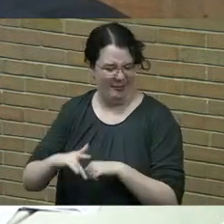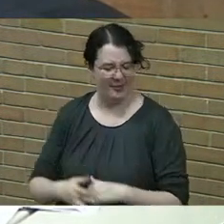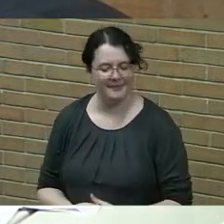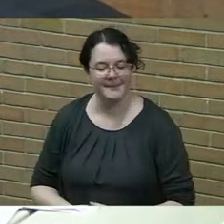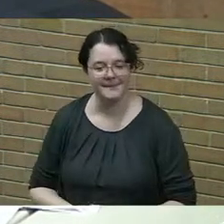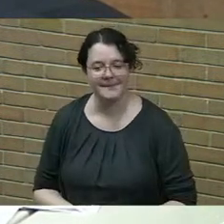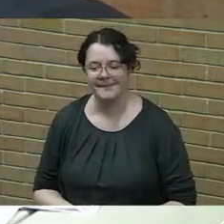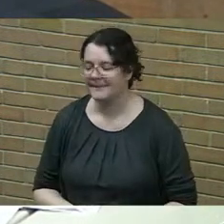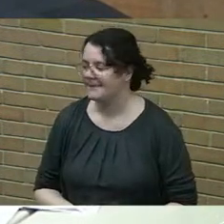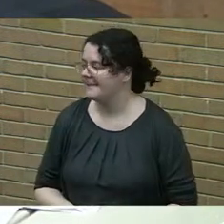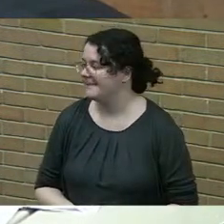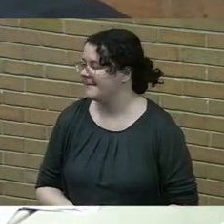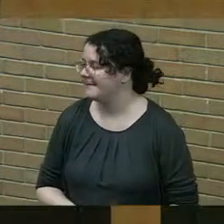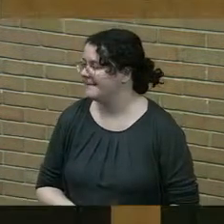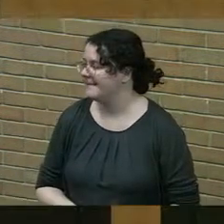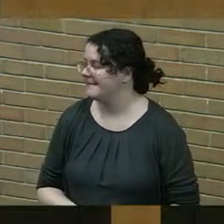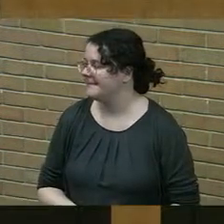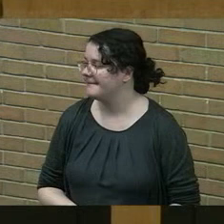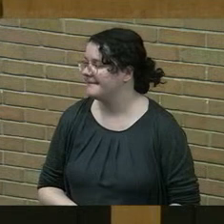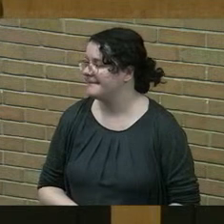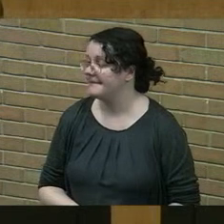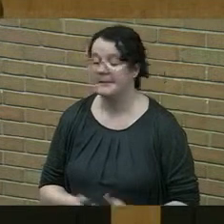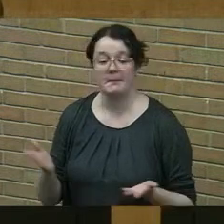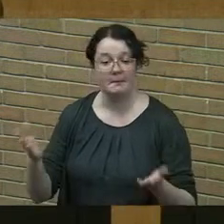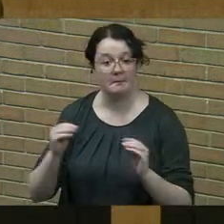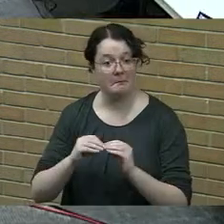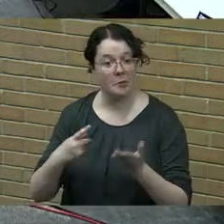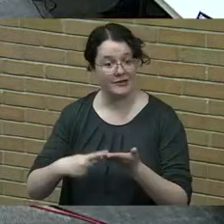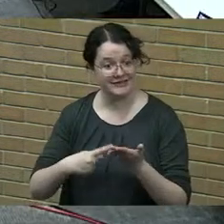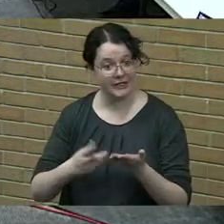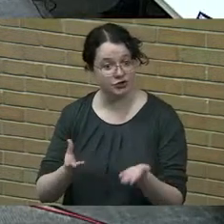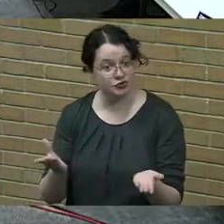of that contract. Any further discussion?